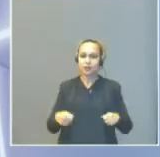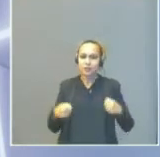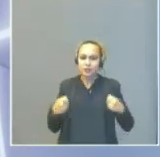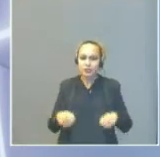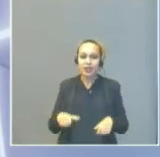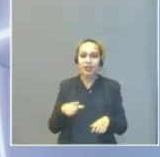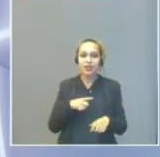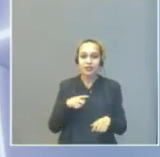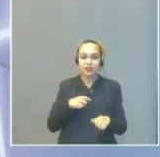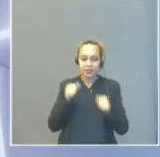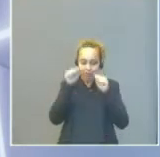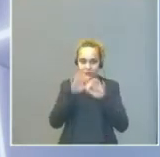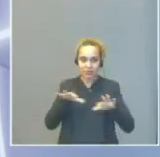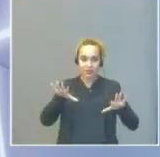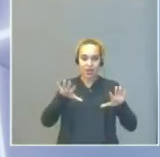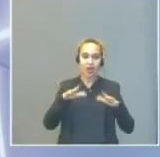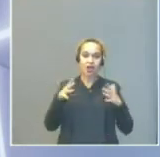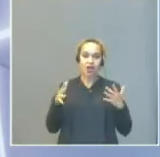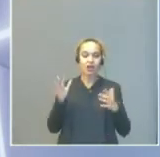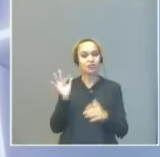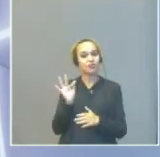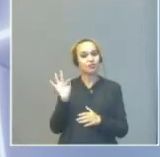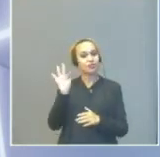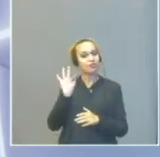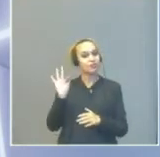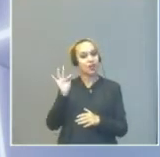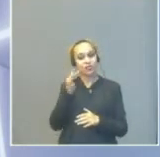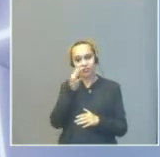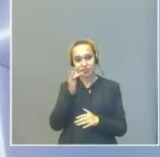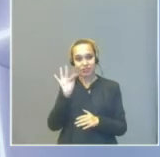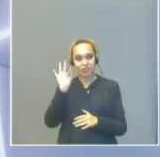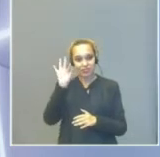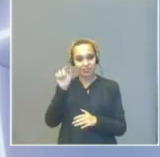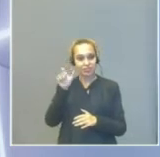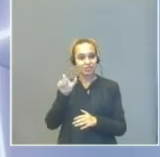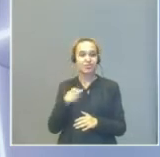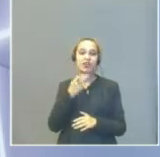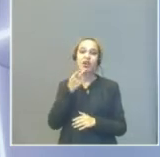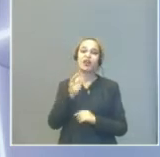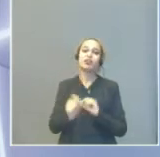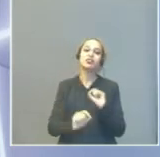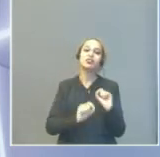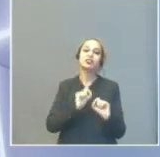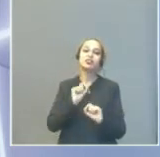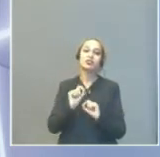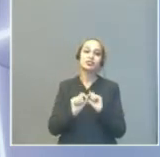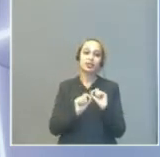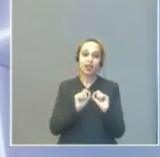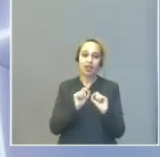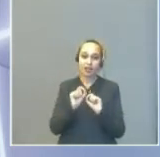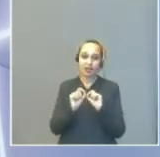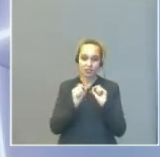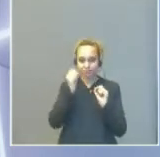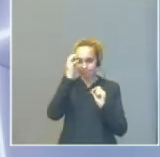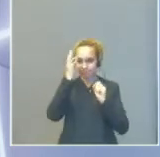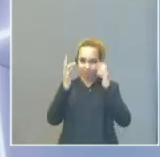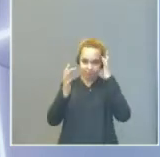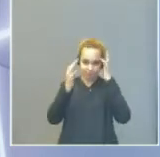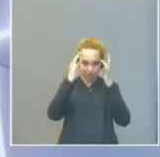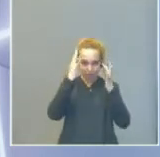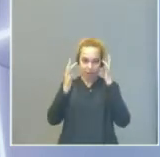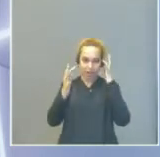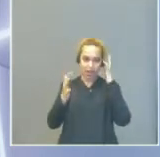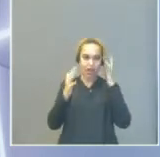The French philosopher Gilles Deleuze speaks about thinking as a becoming monster,